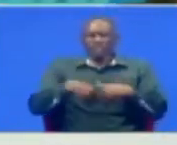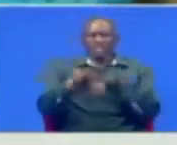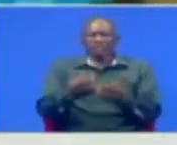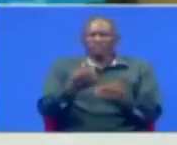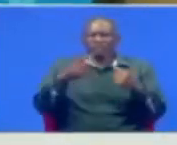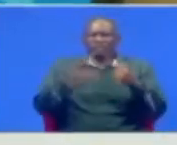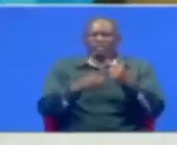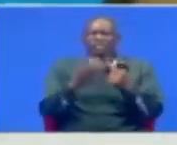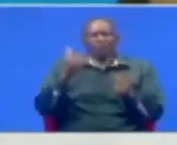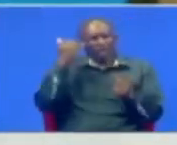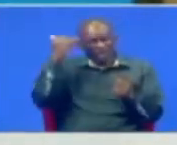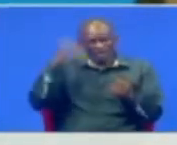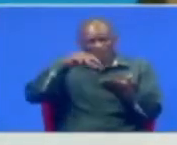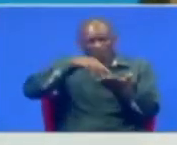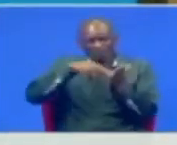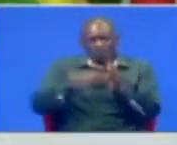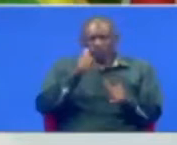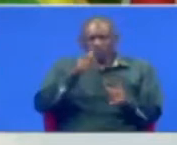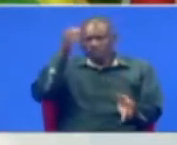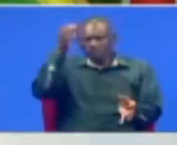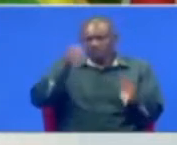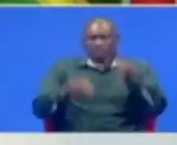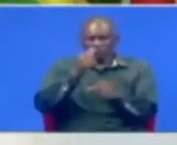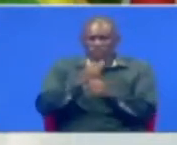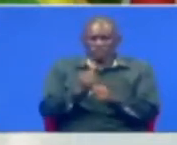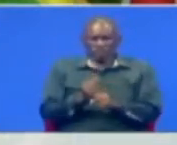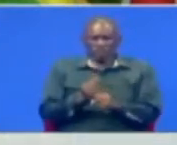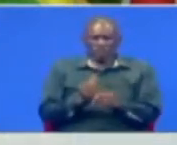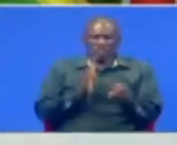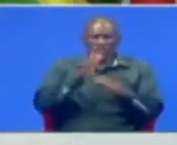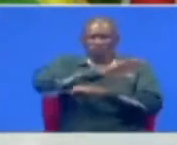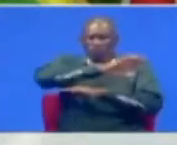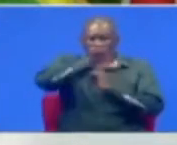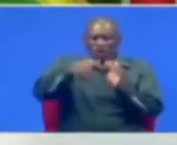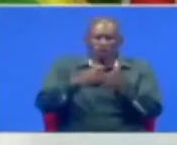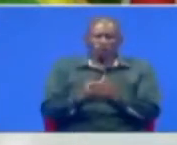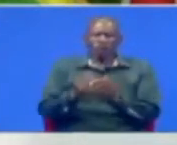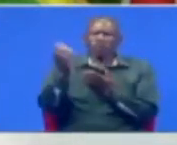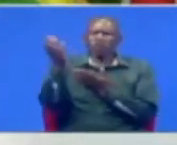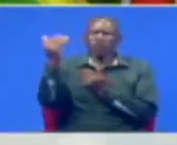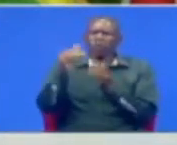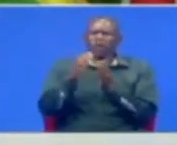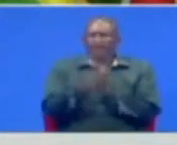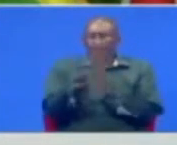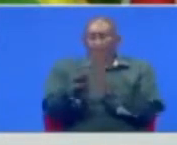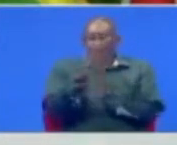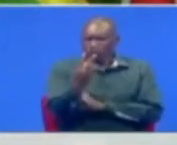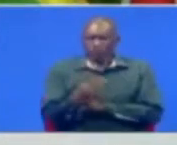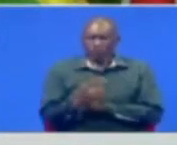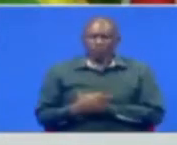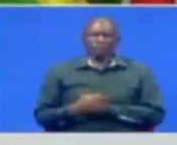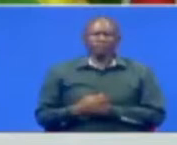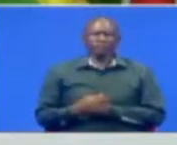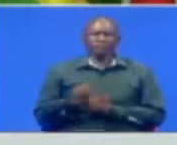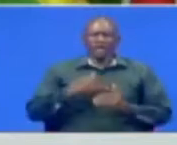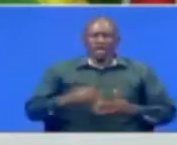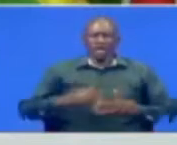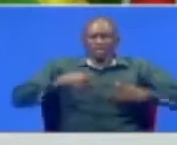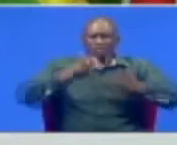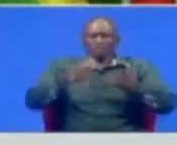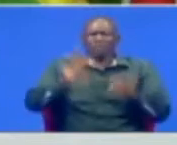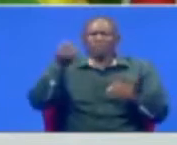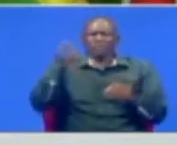to the COVID-19 pandemic, not all counties were able to participate in the 2020 competition. 120 students from